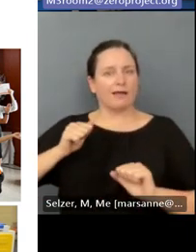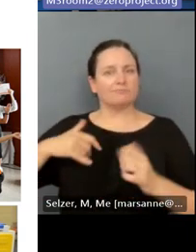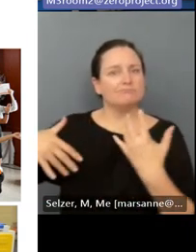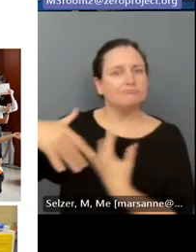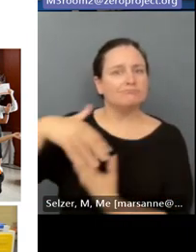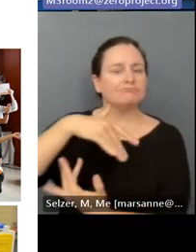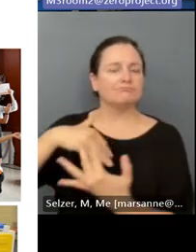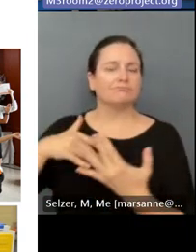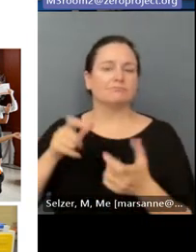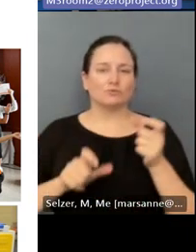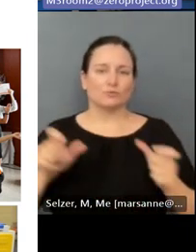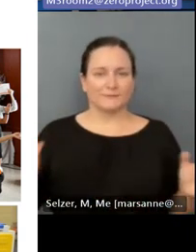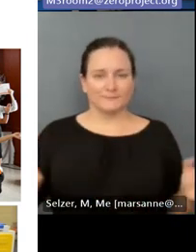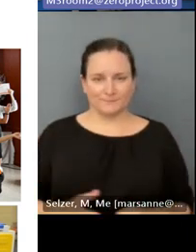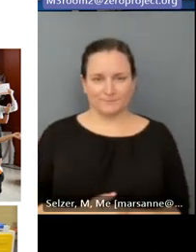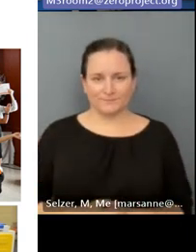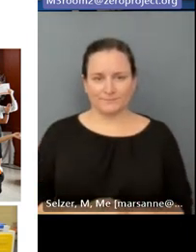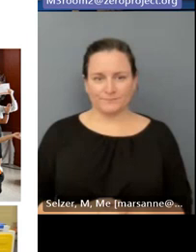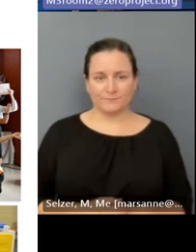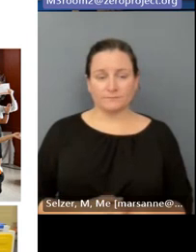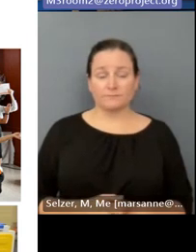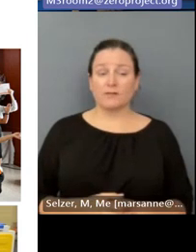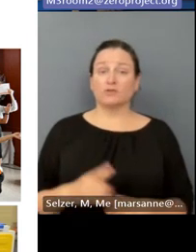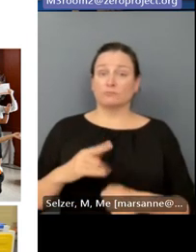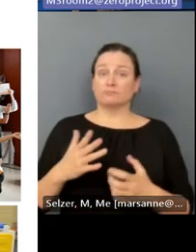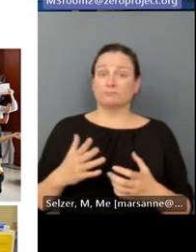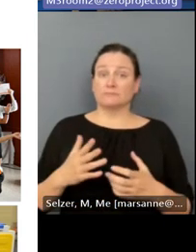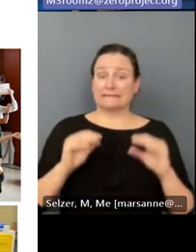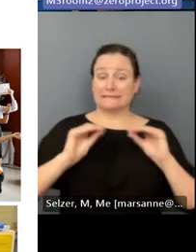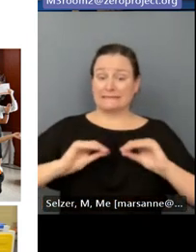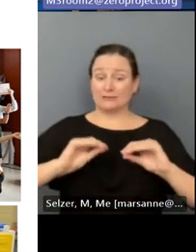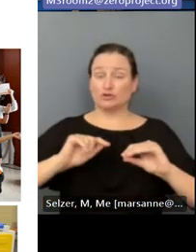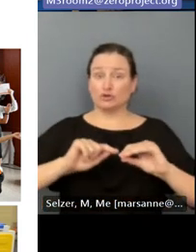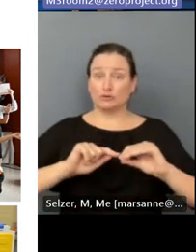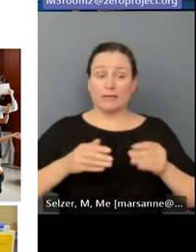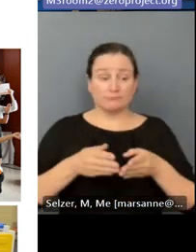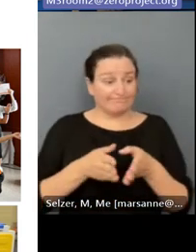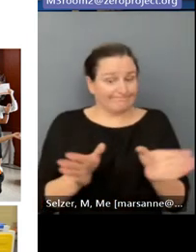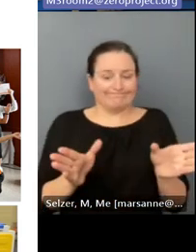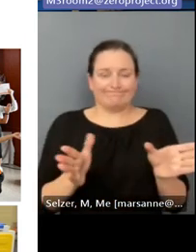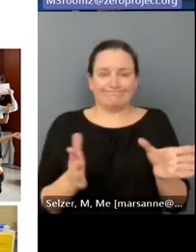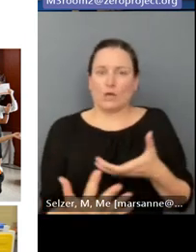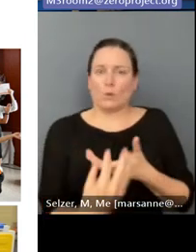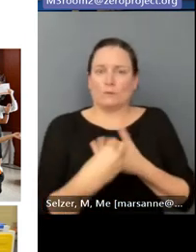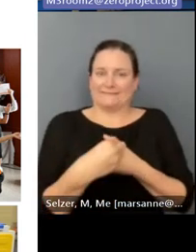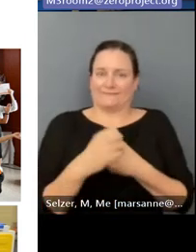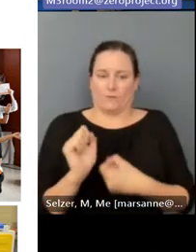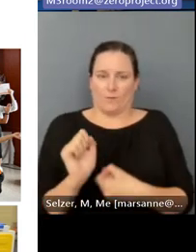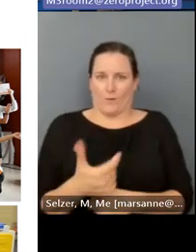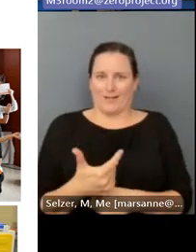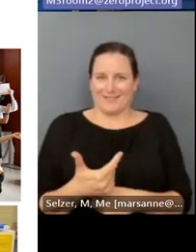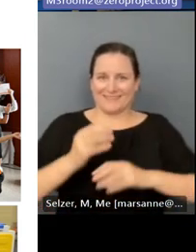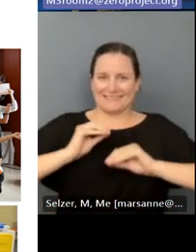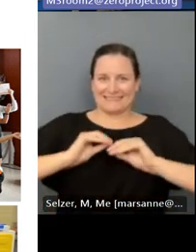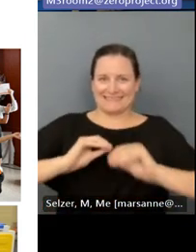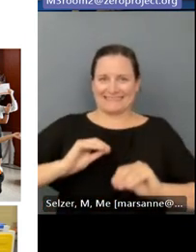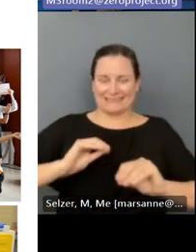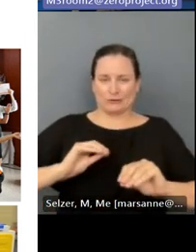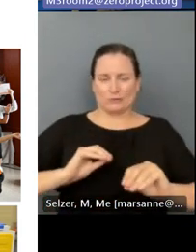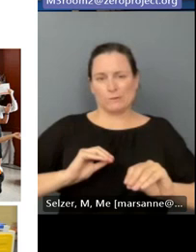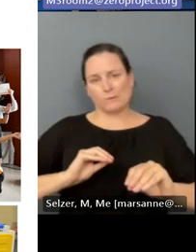help minimize the challenges in inclusive teaching. I know that many of you may think that integrating such a new